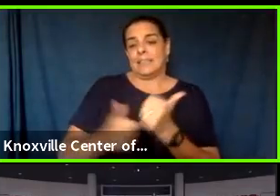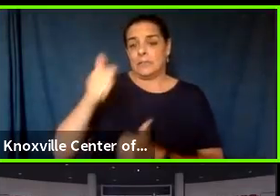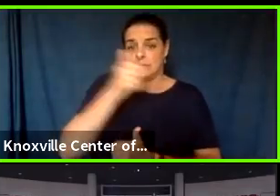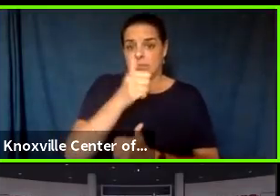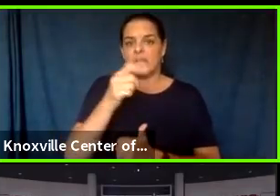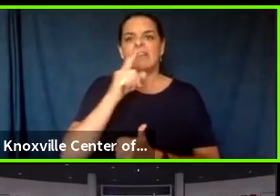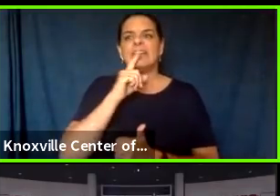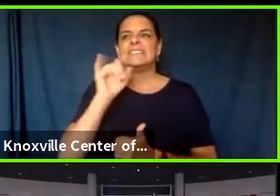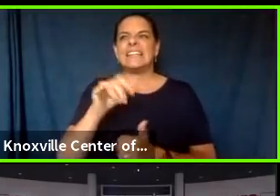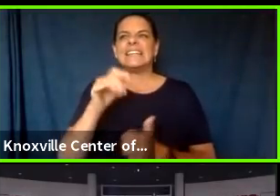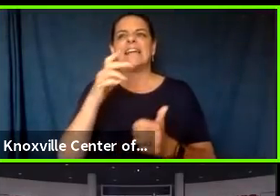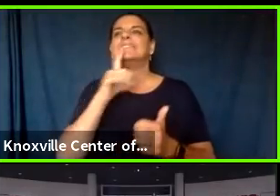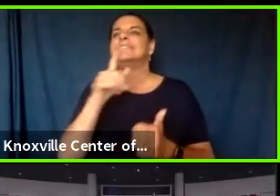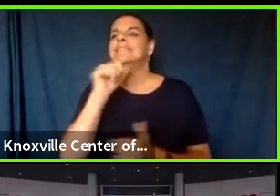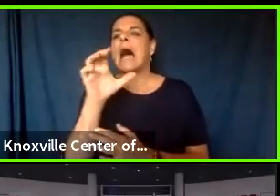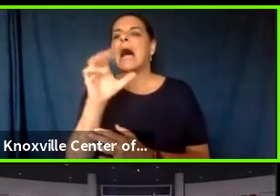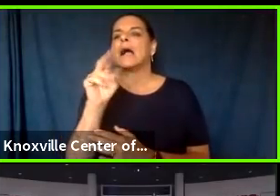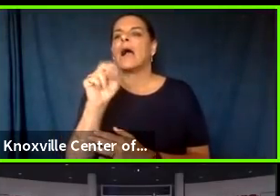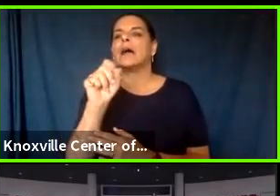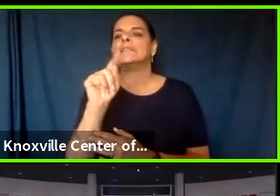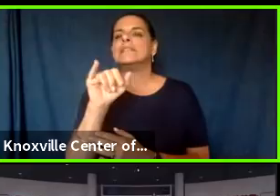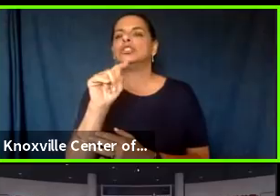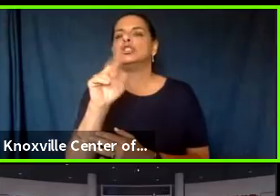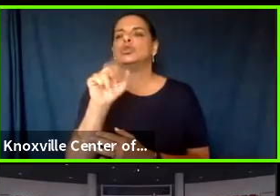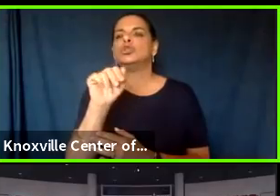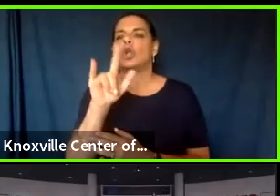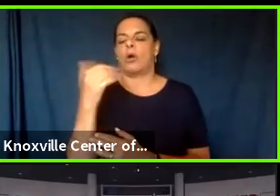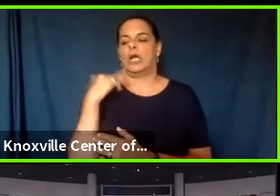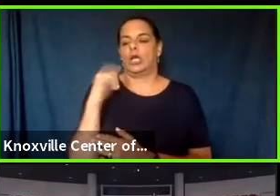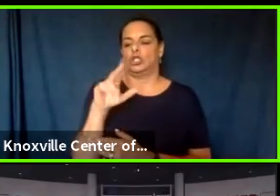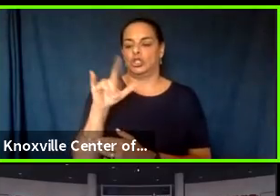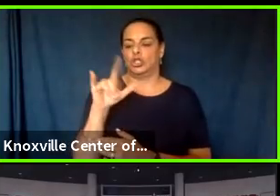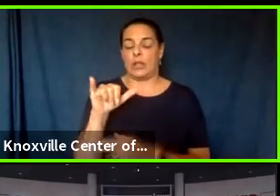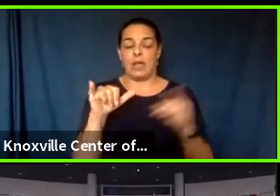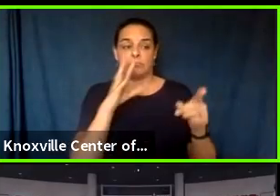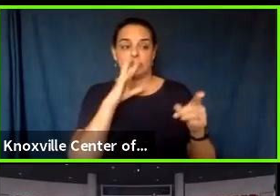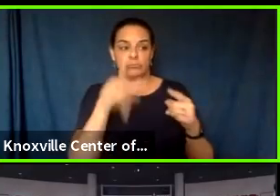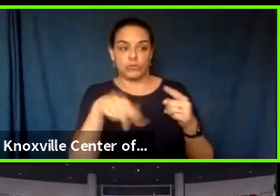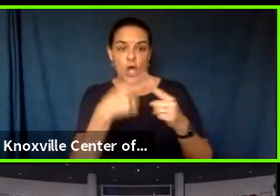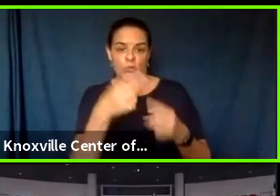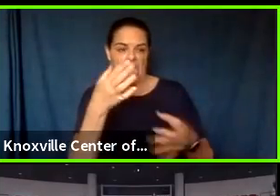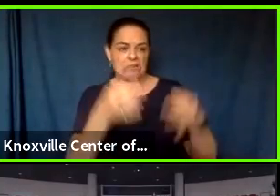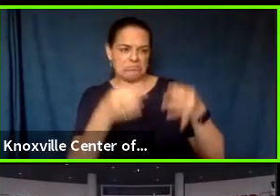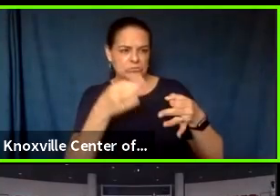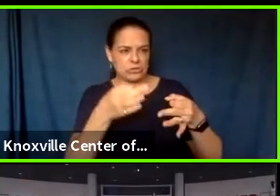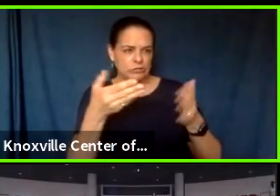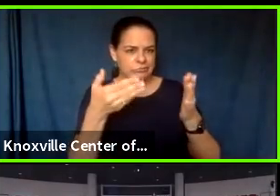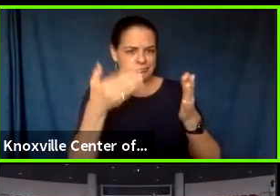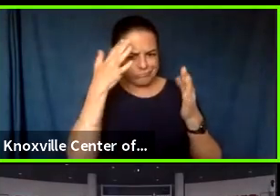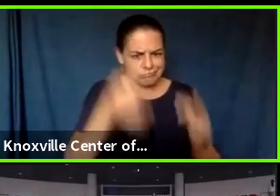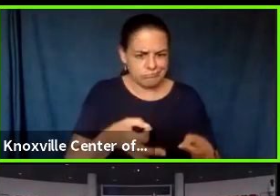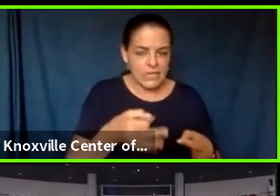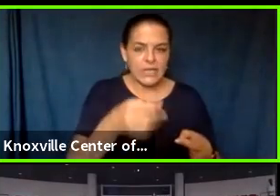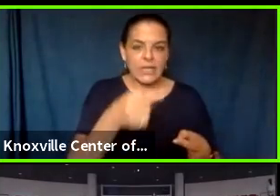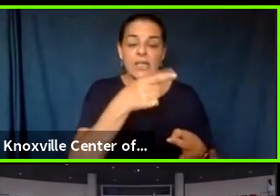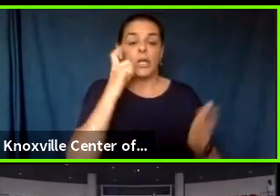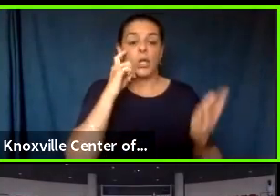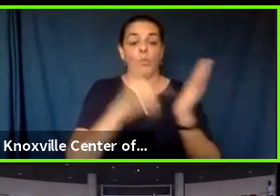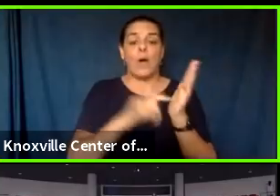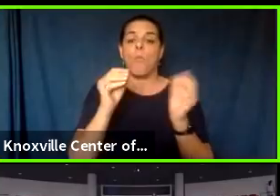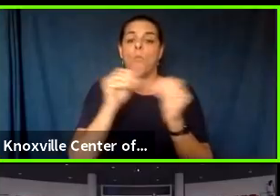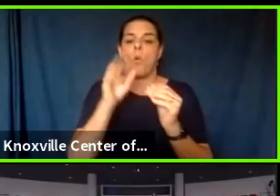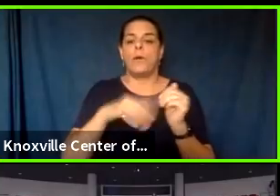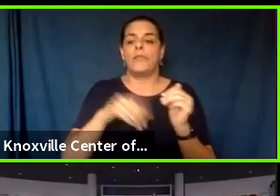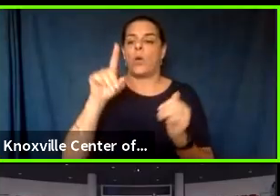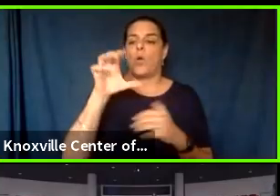constitutional in late July. Citing the 1905 U.S. Supreme Court case Jacobson versus Massachusetts, Slatery points out the Supreme Court has recognized that over a century